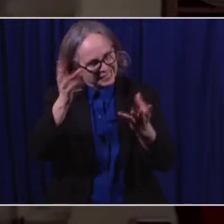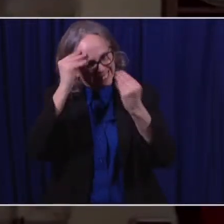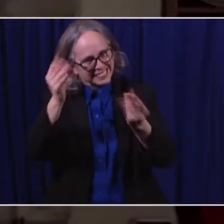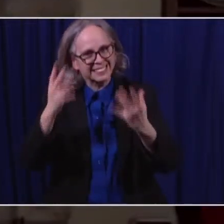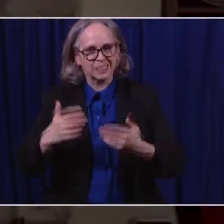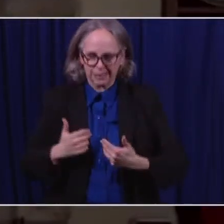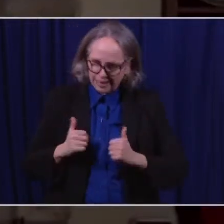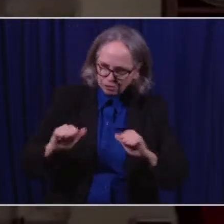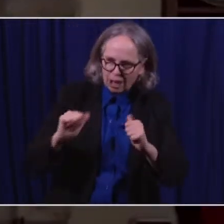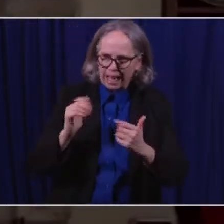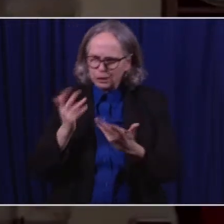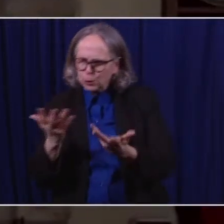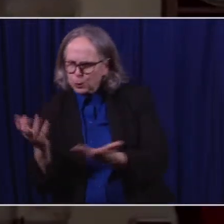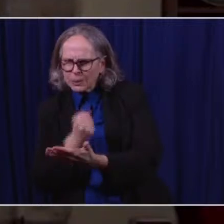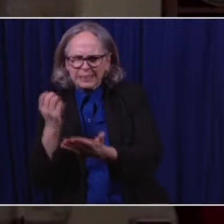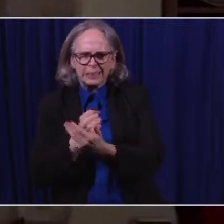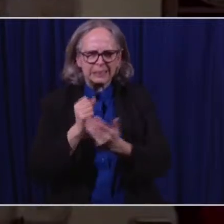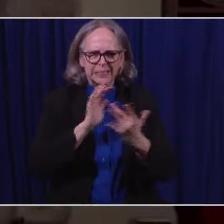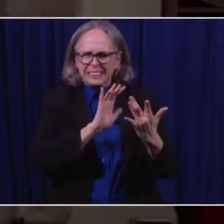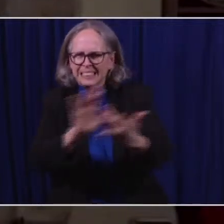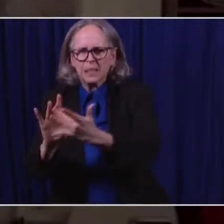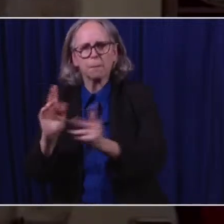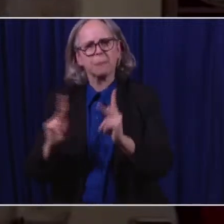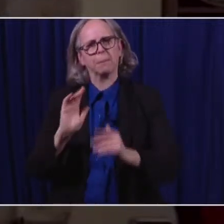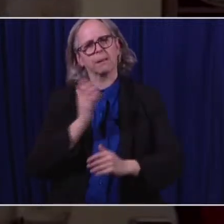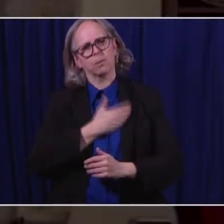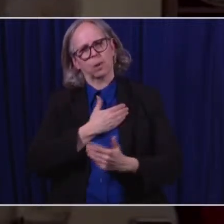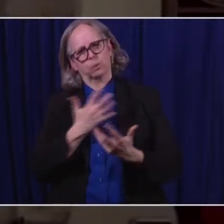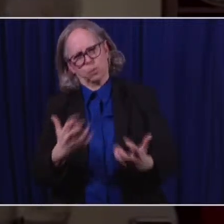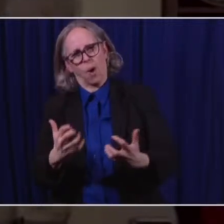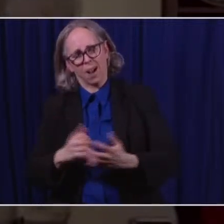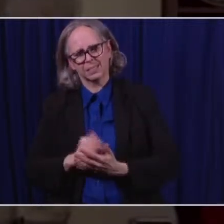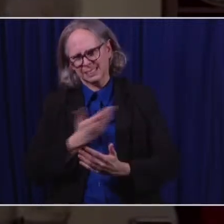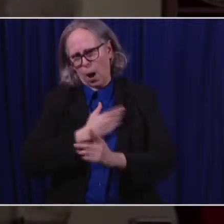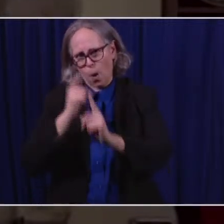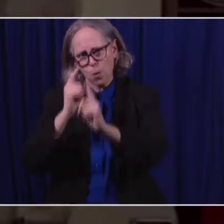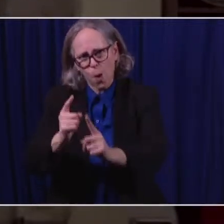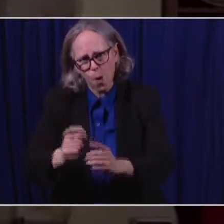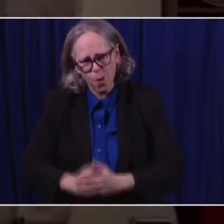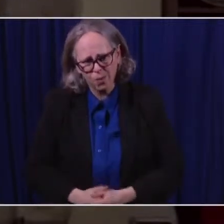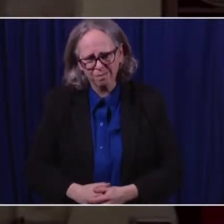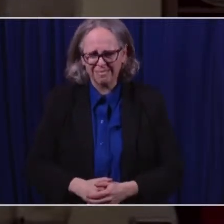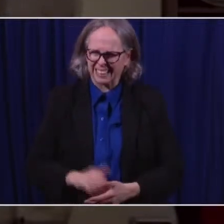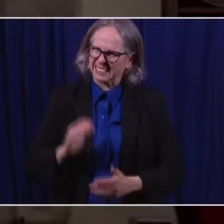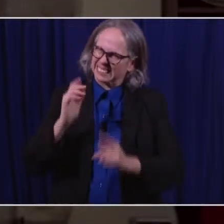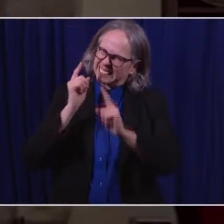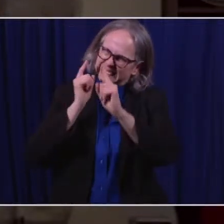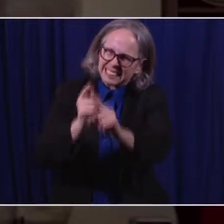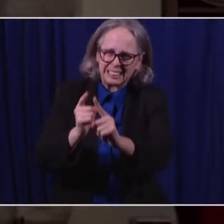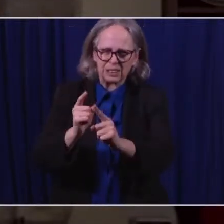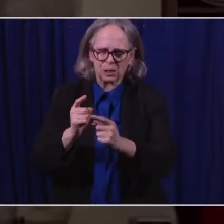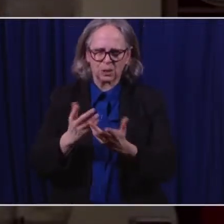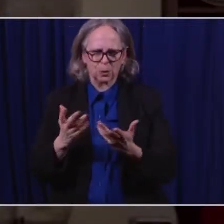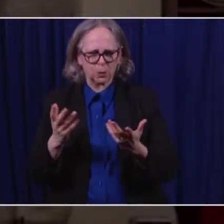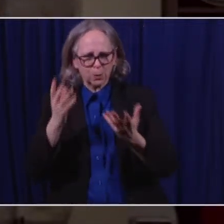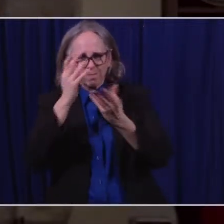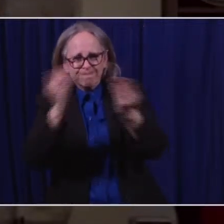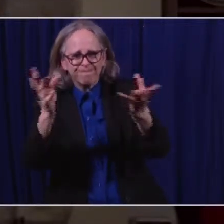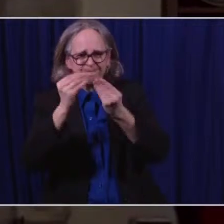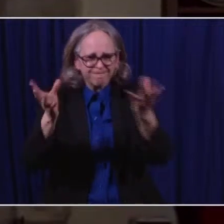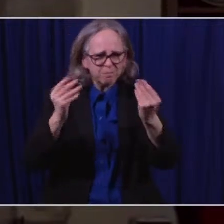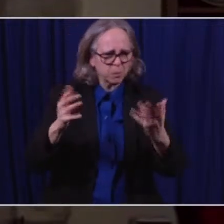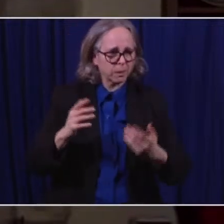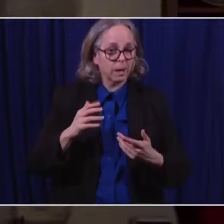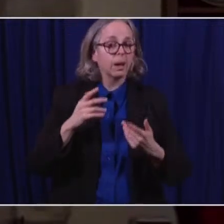it is what we're going to strive for, what we continue to strive for. And I just wanted to mention a couple of these things that we will be doing